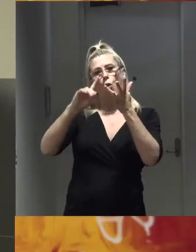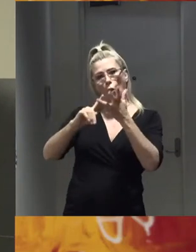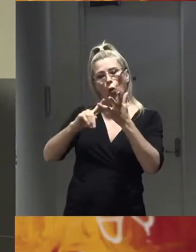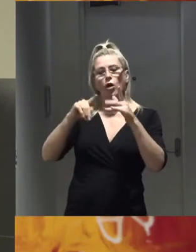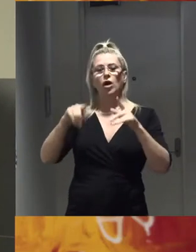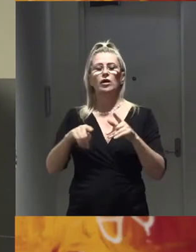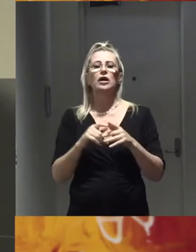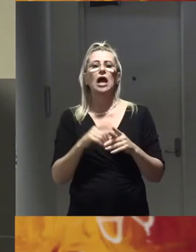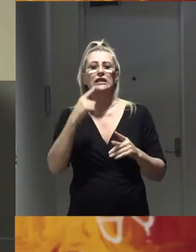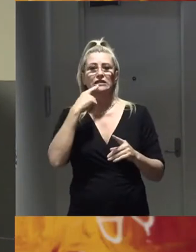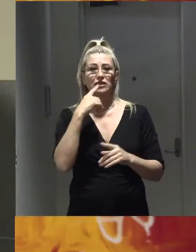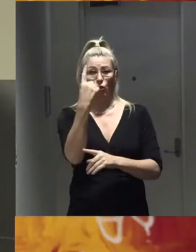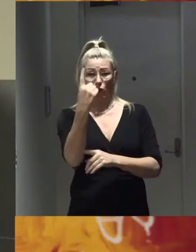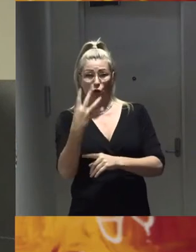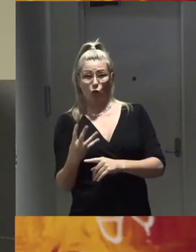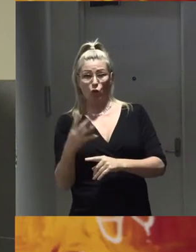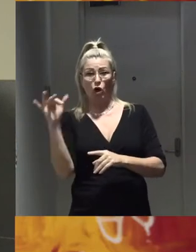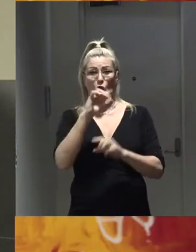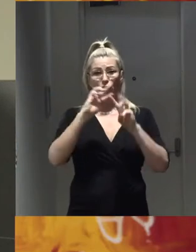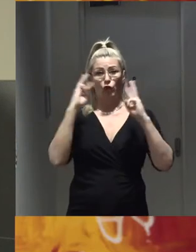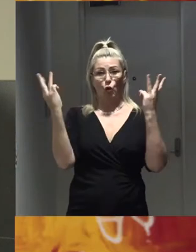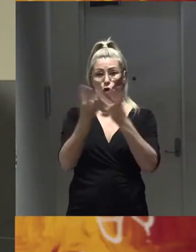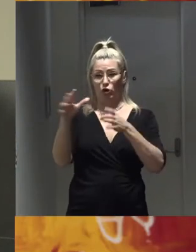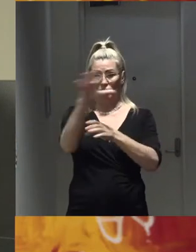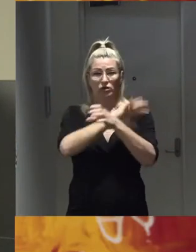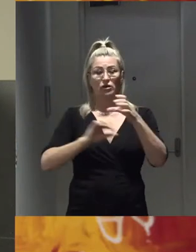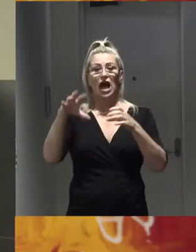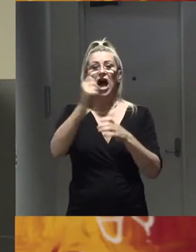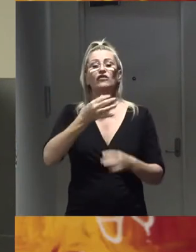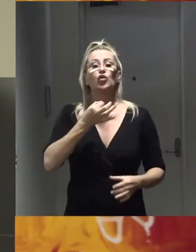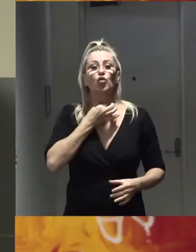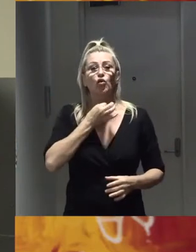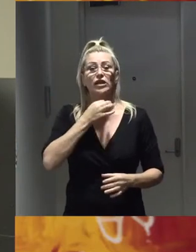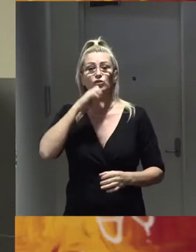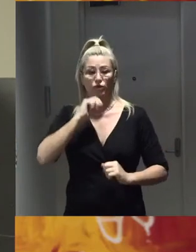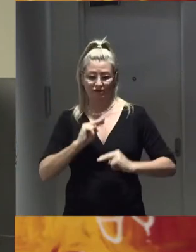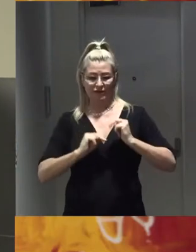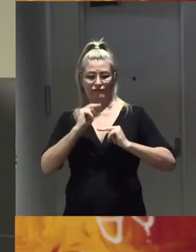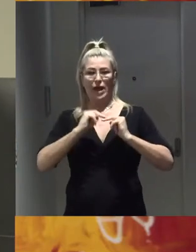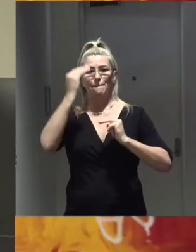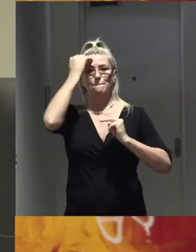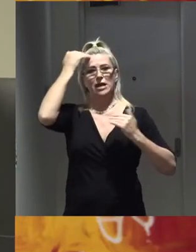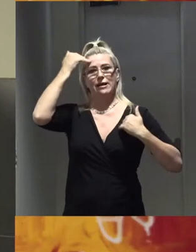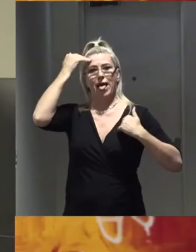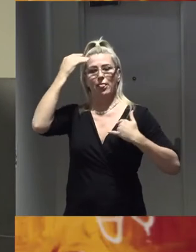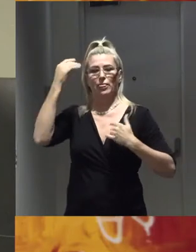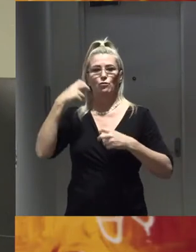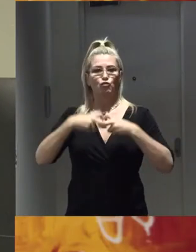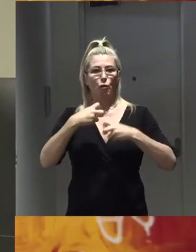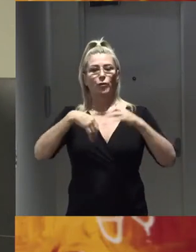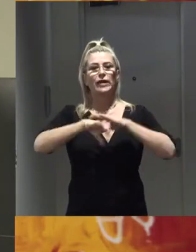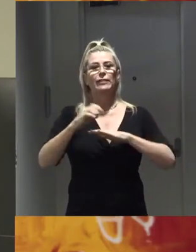reported one quarter of the global population is at risk of developing a serious mental health condition in their